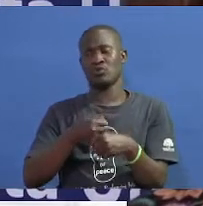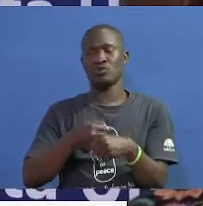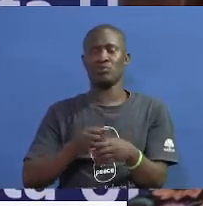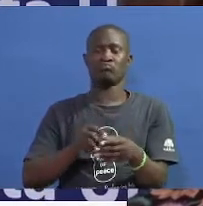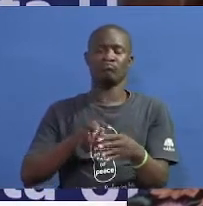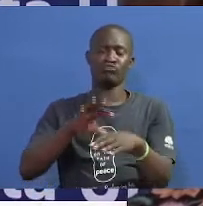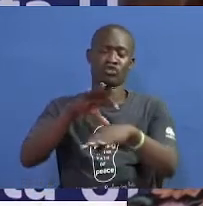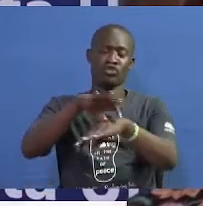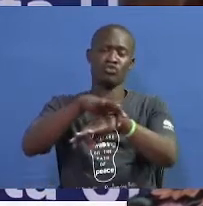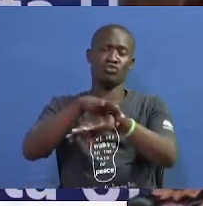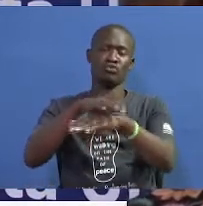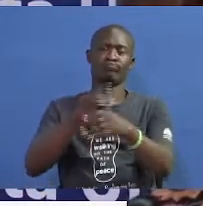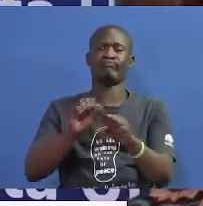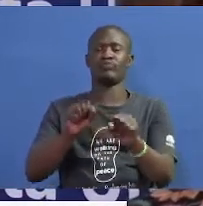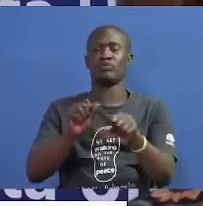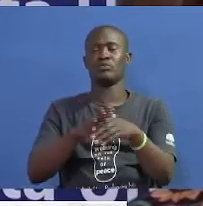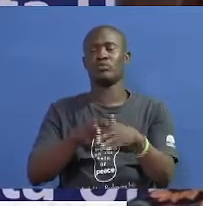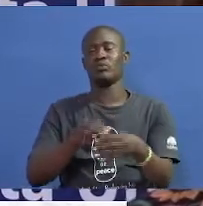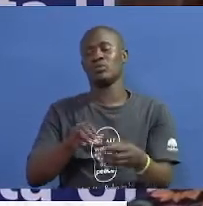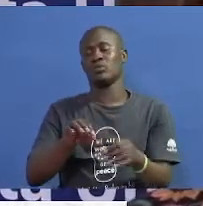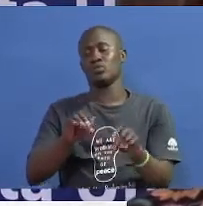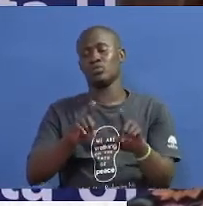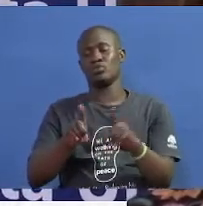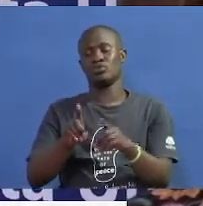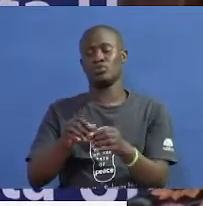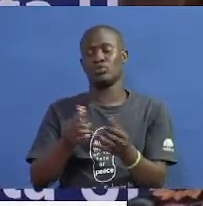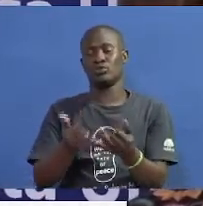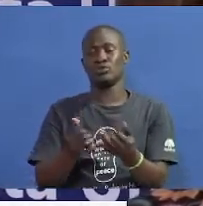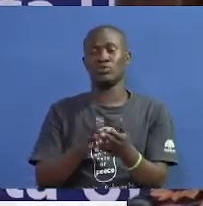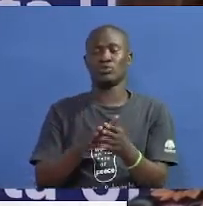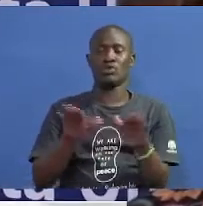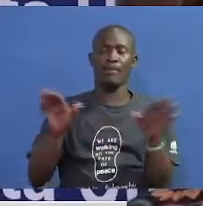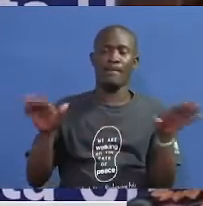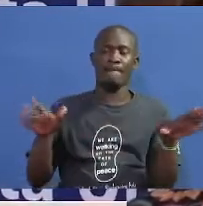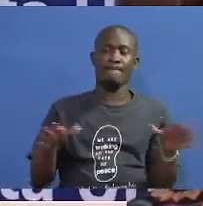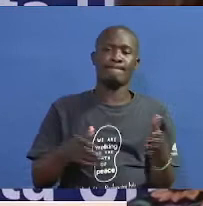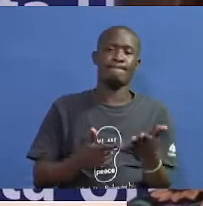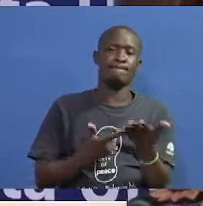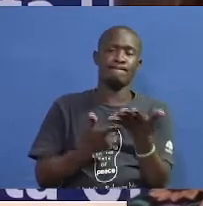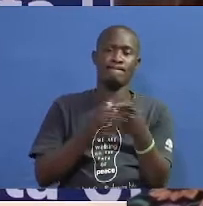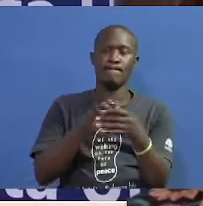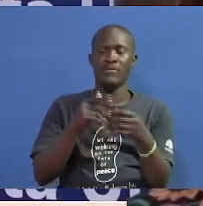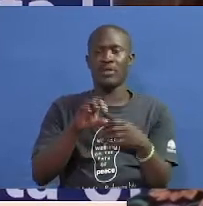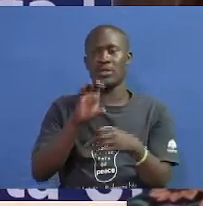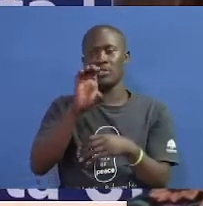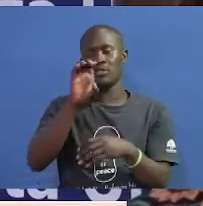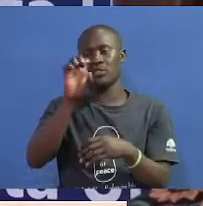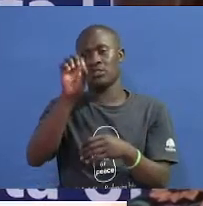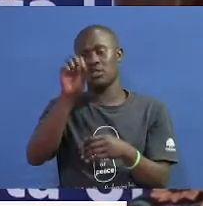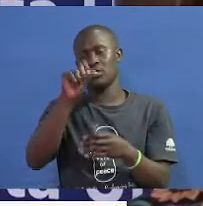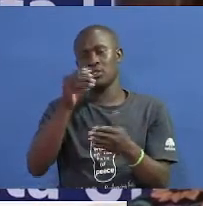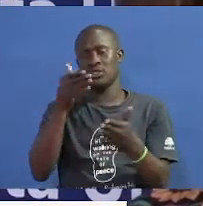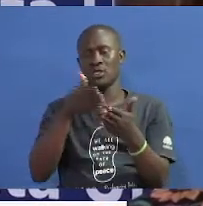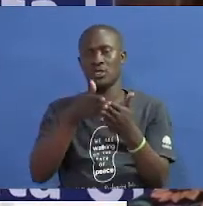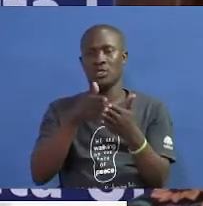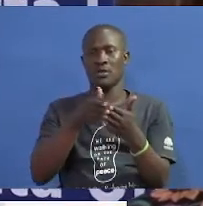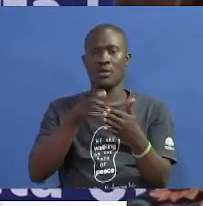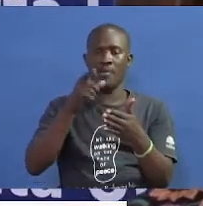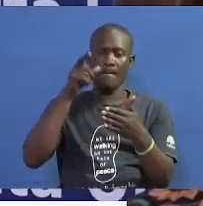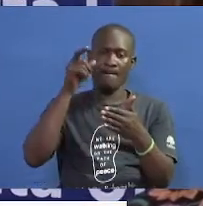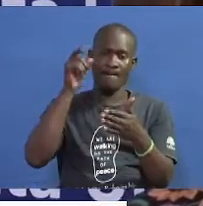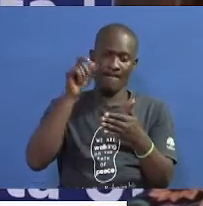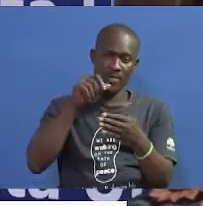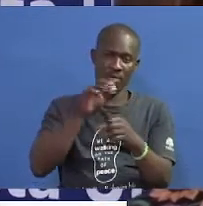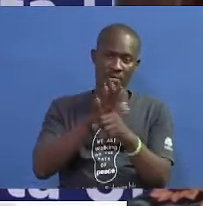taking fluid out of somewhere, you can do it under an ultrasound, this exact Butterfly device, and see exactly where your needle is going and be much